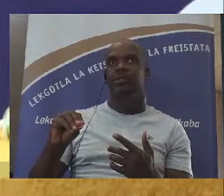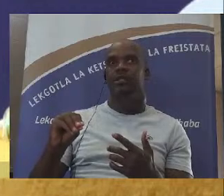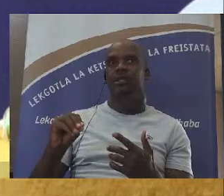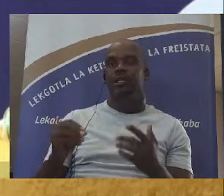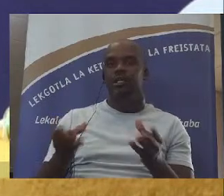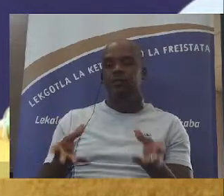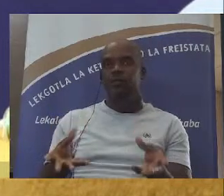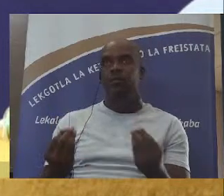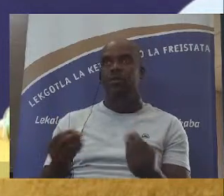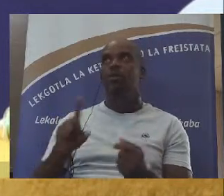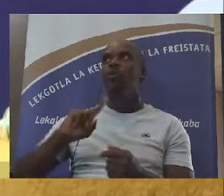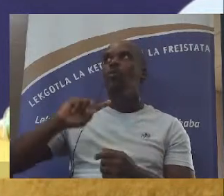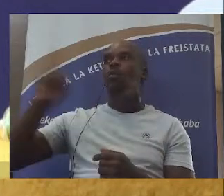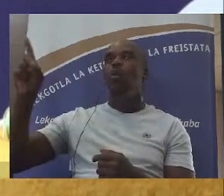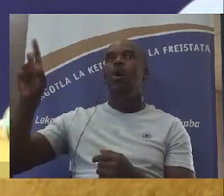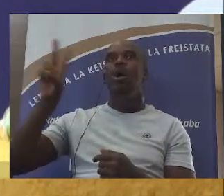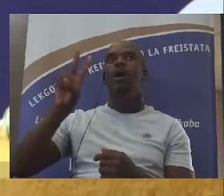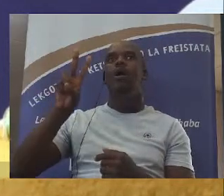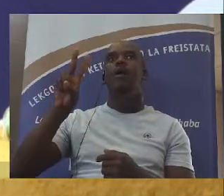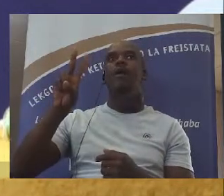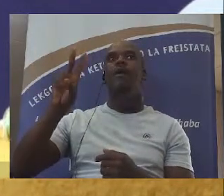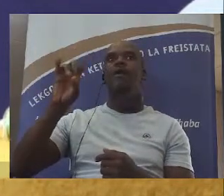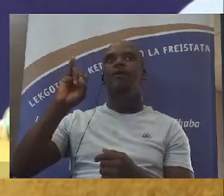Virginia akere